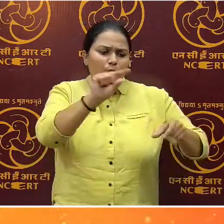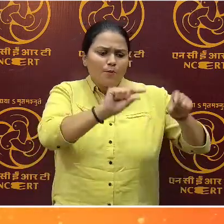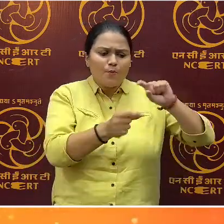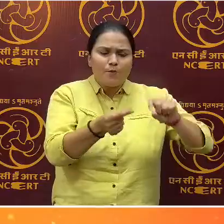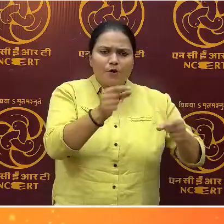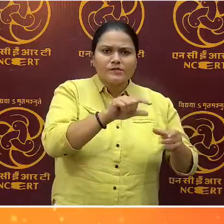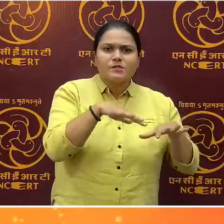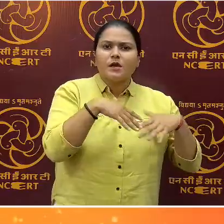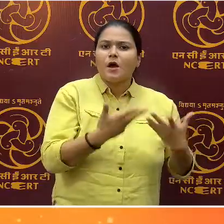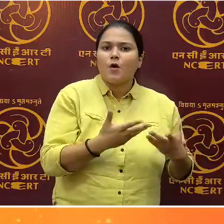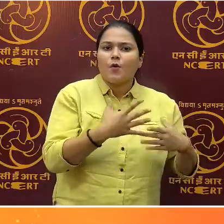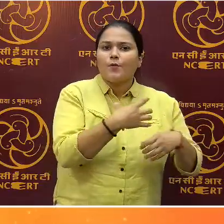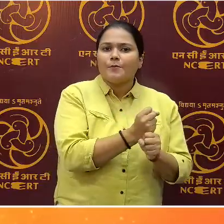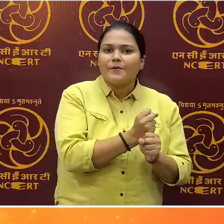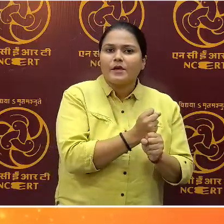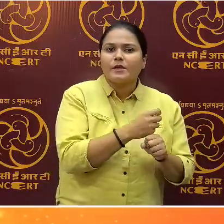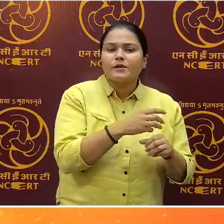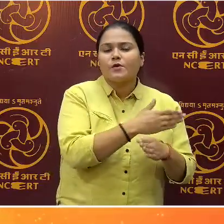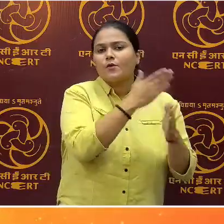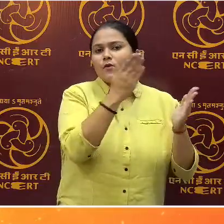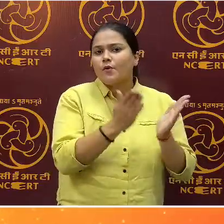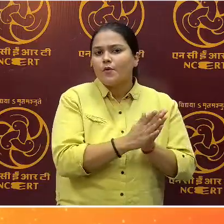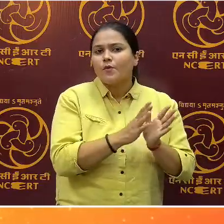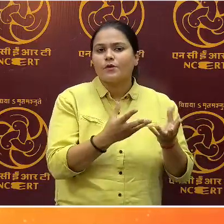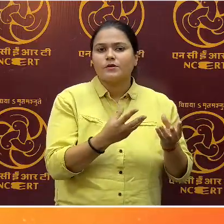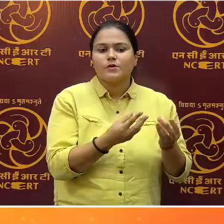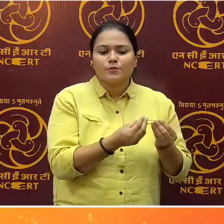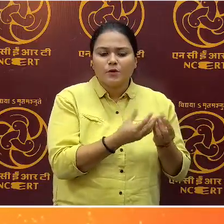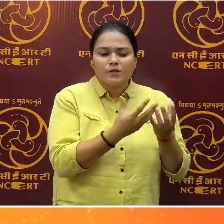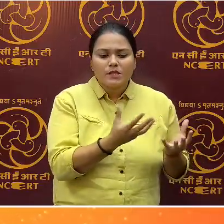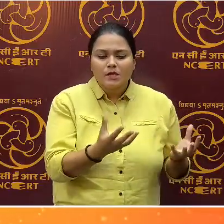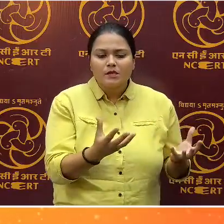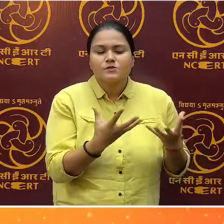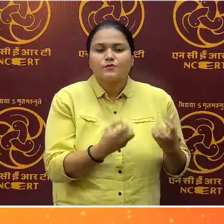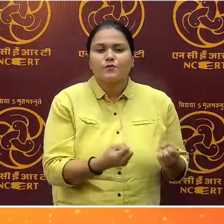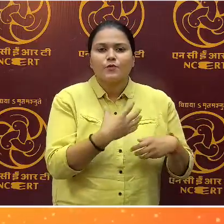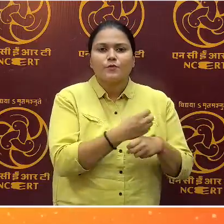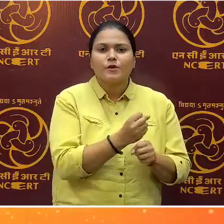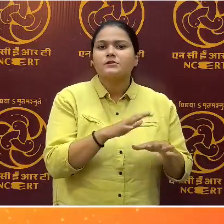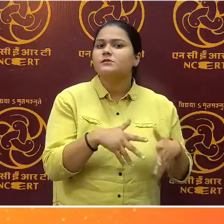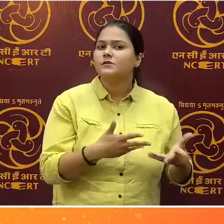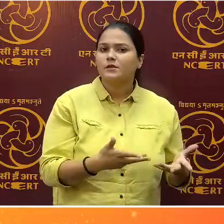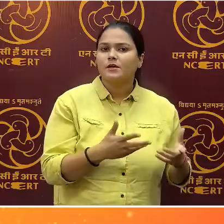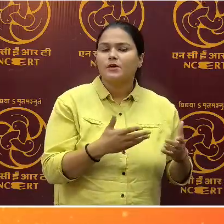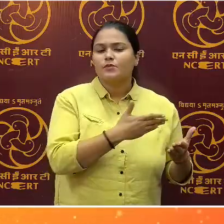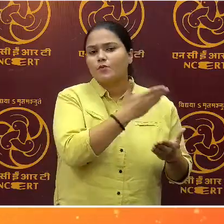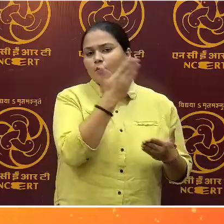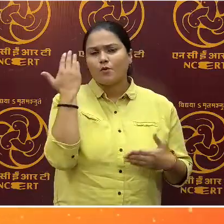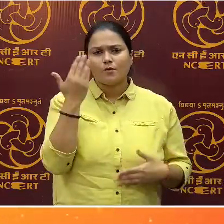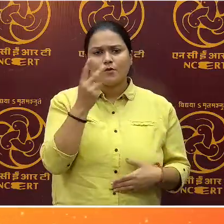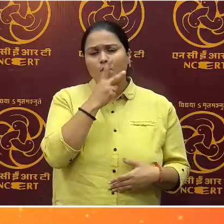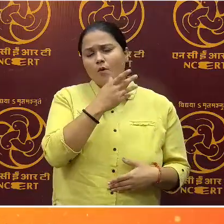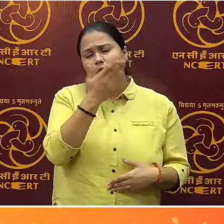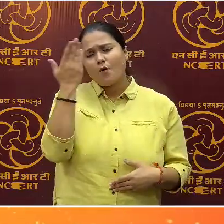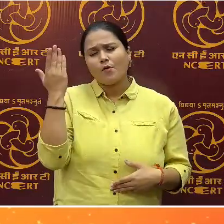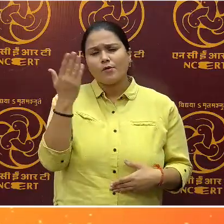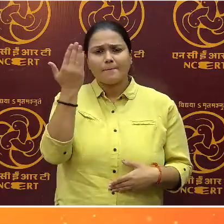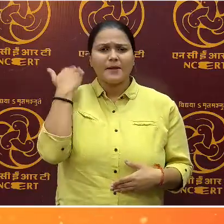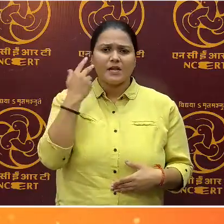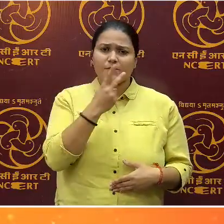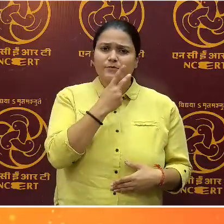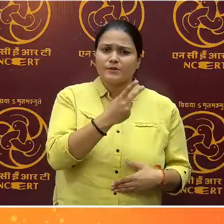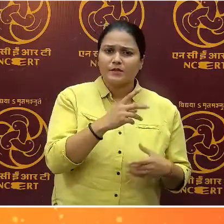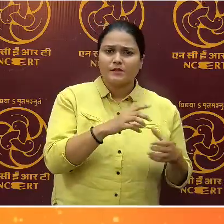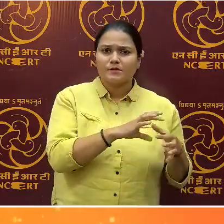they prepared, what all stuff is required to prepare a mixture. So we have seen that mixtures are of two types. They